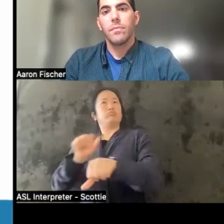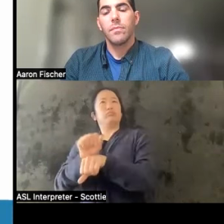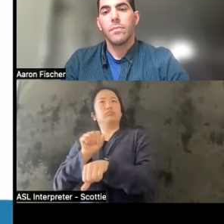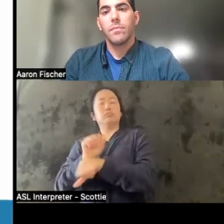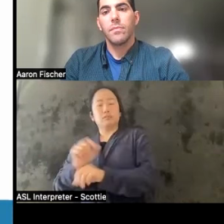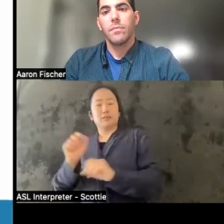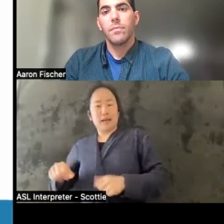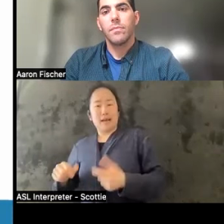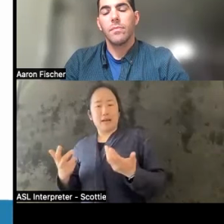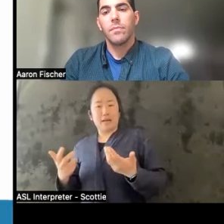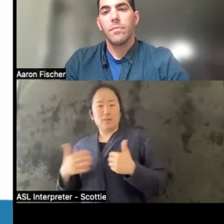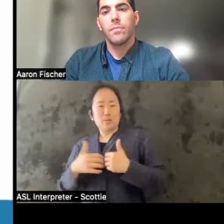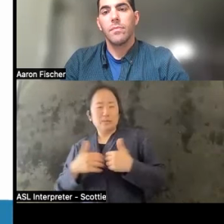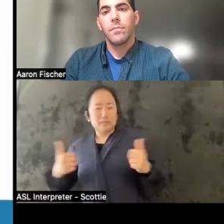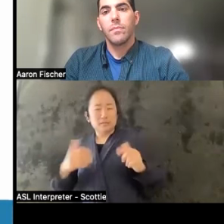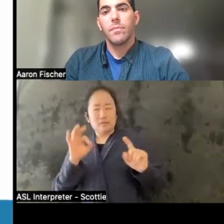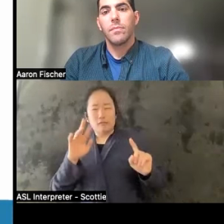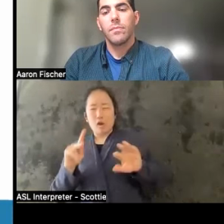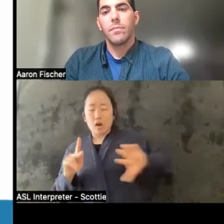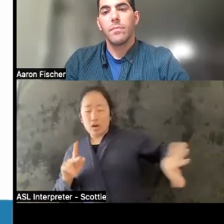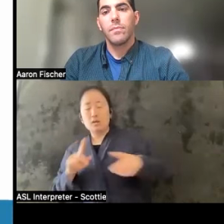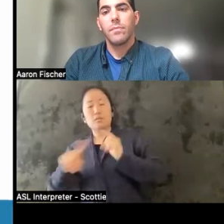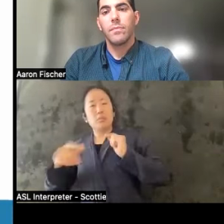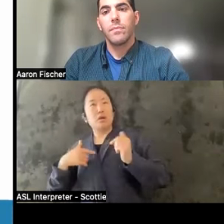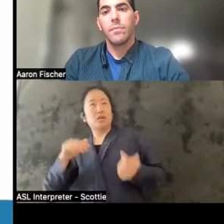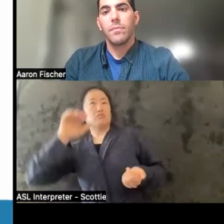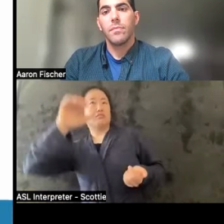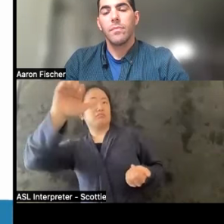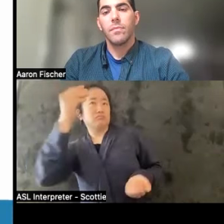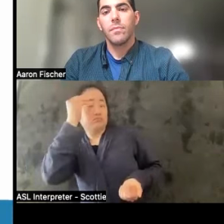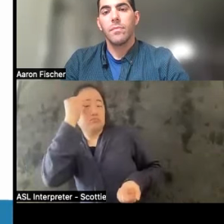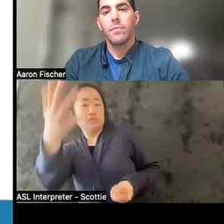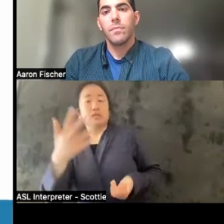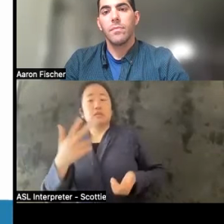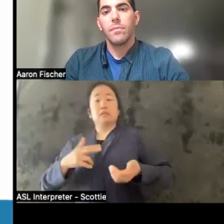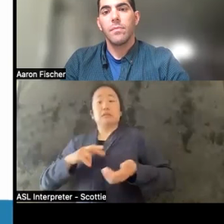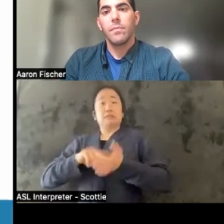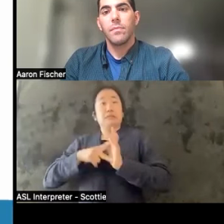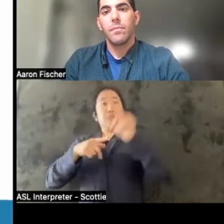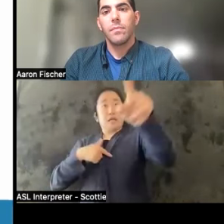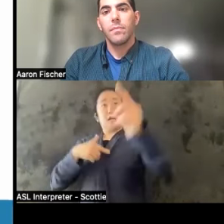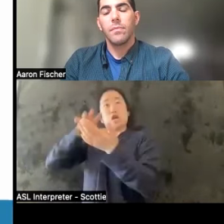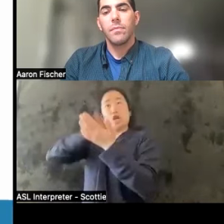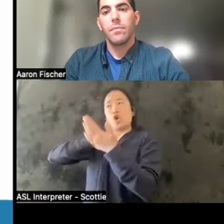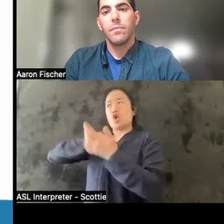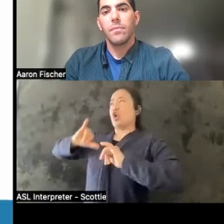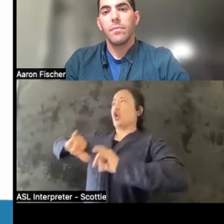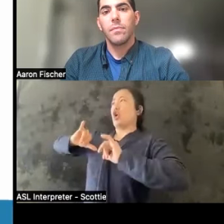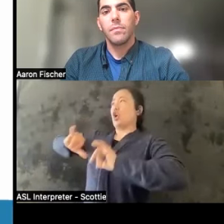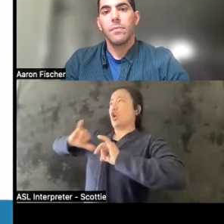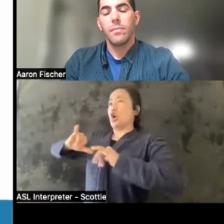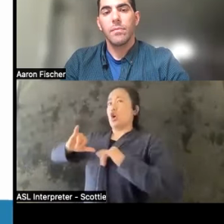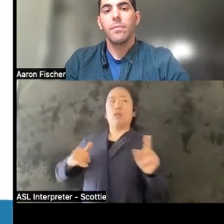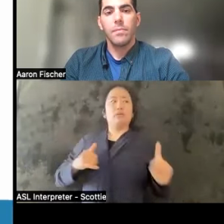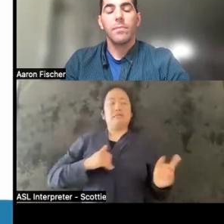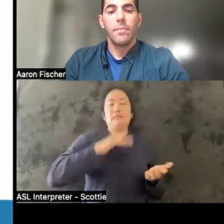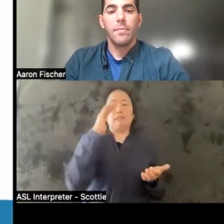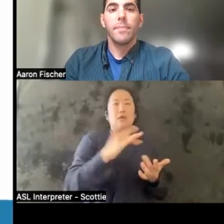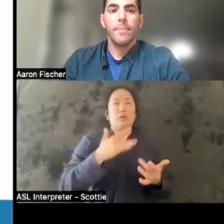And maybe that could reduce the risk when someone like Frank is forced to request an accommodation.